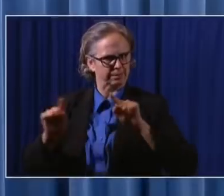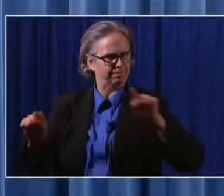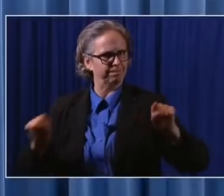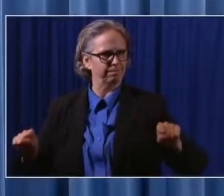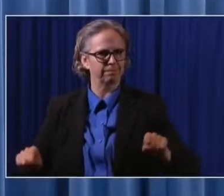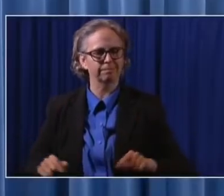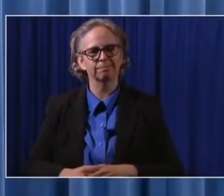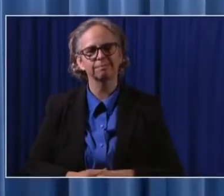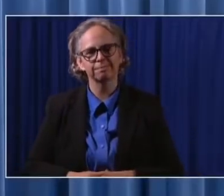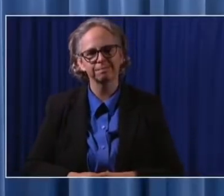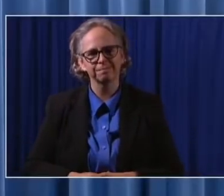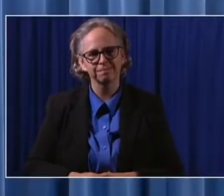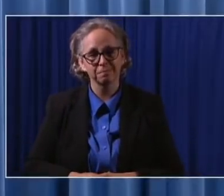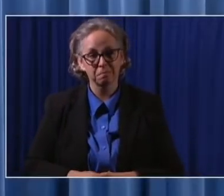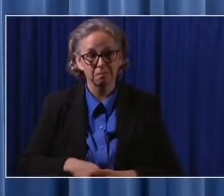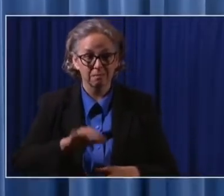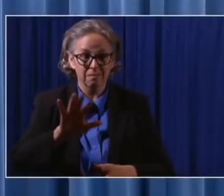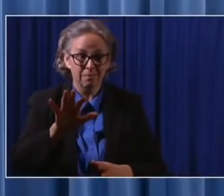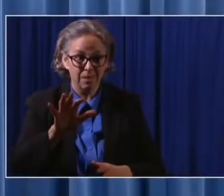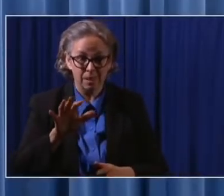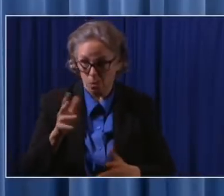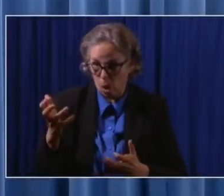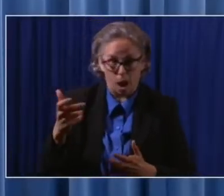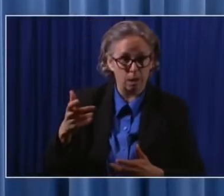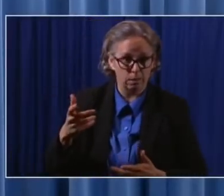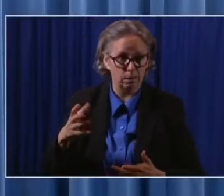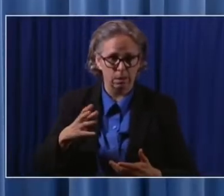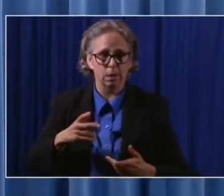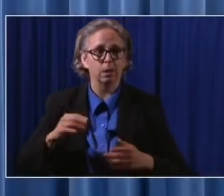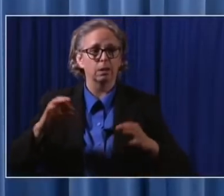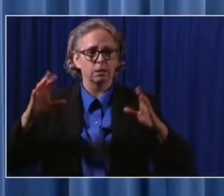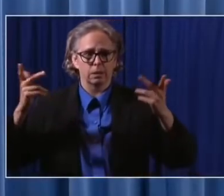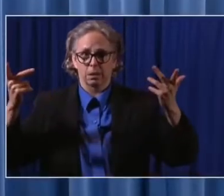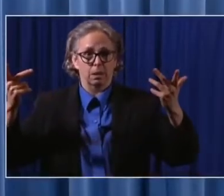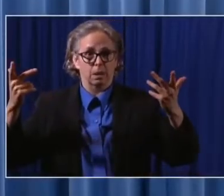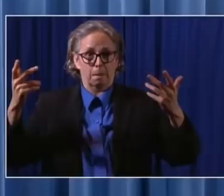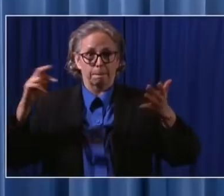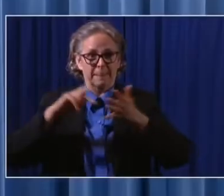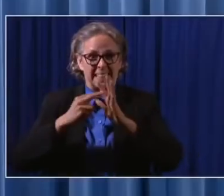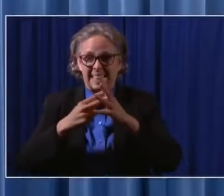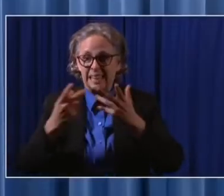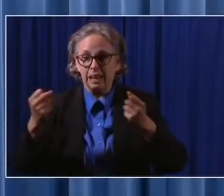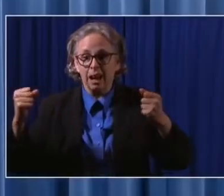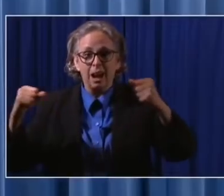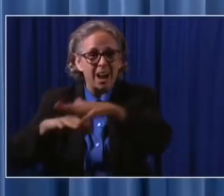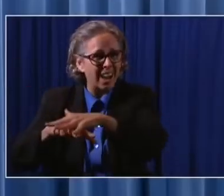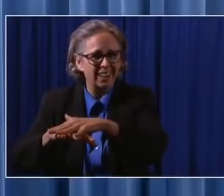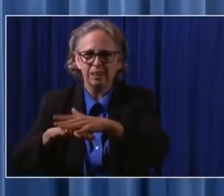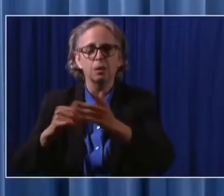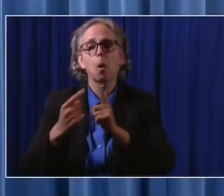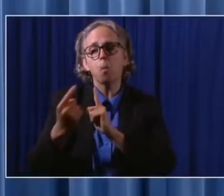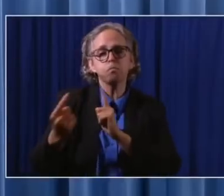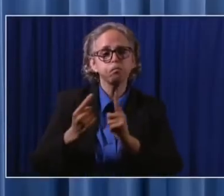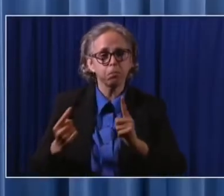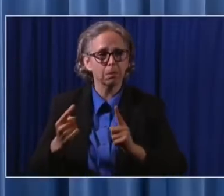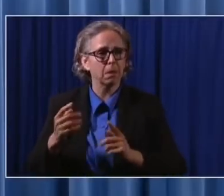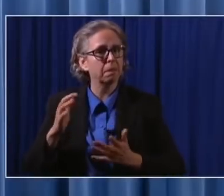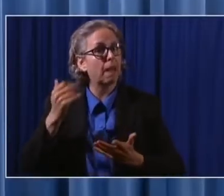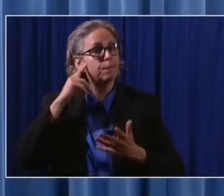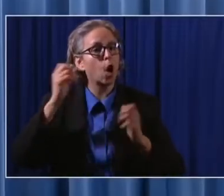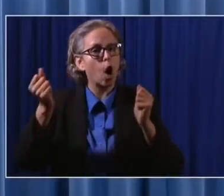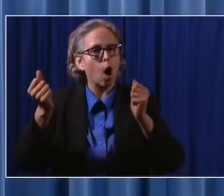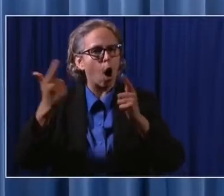No large gatherings. Keep your distance, etc. Those apply everywhere.